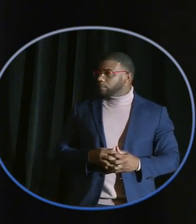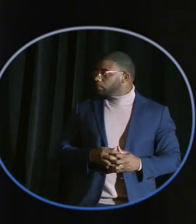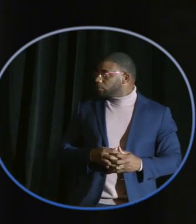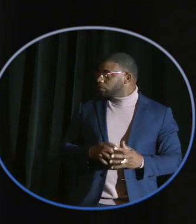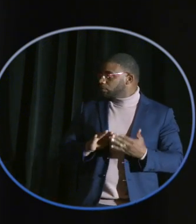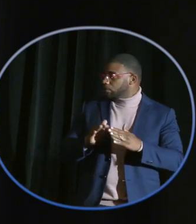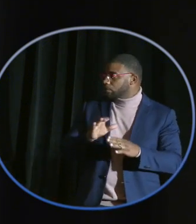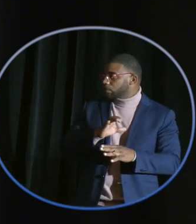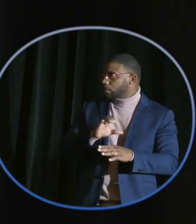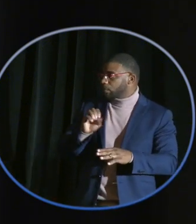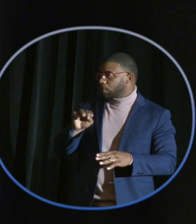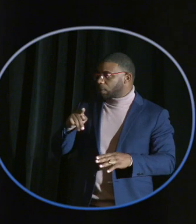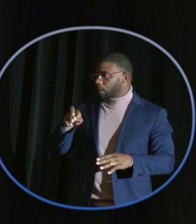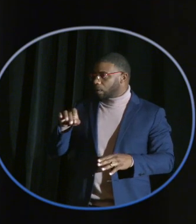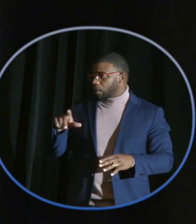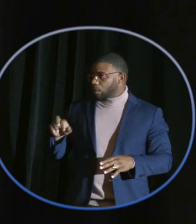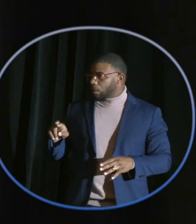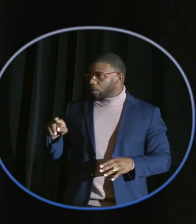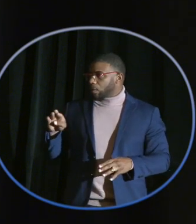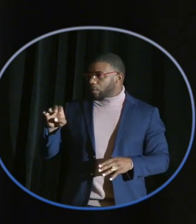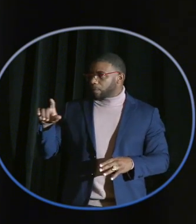Baltimore City Comptroller Bill Henry.